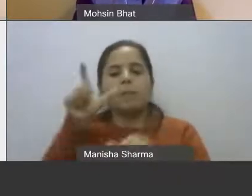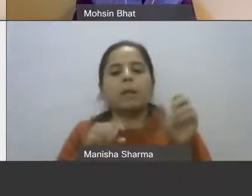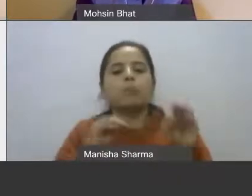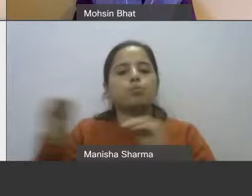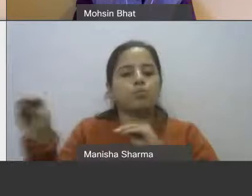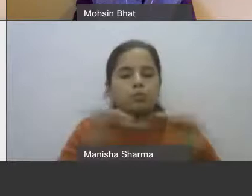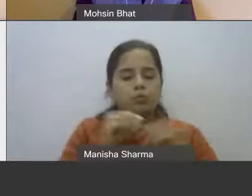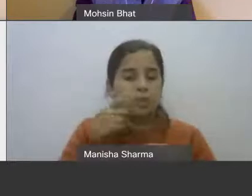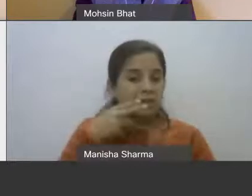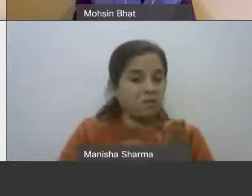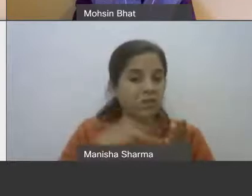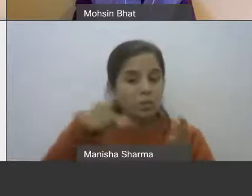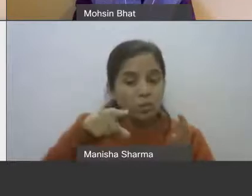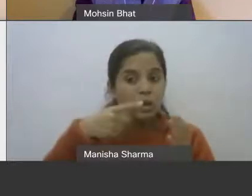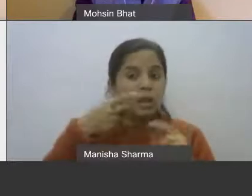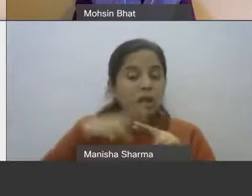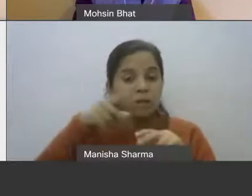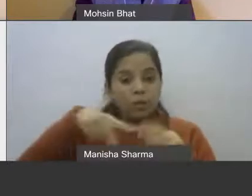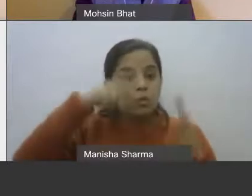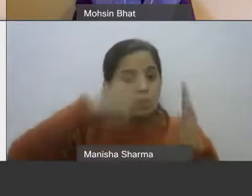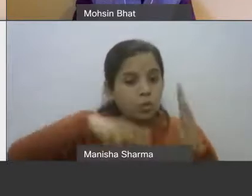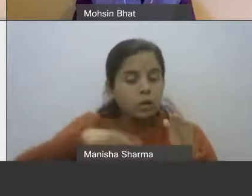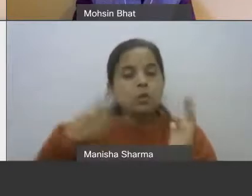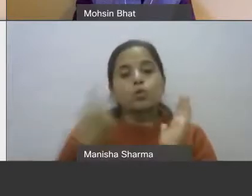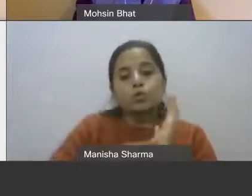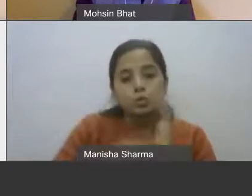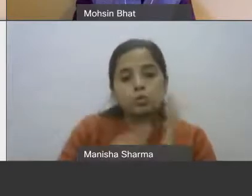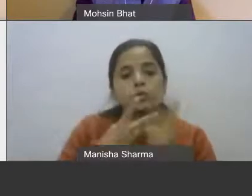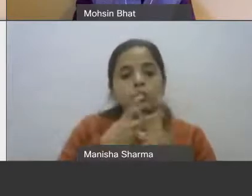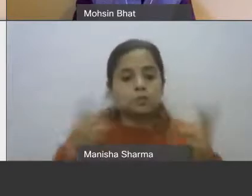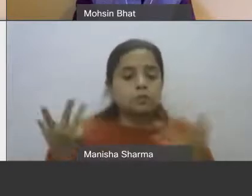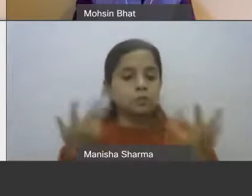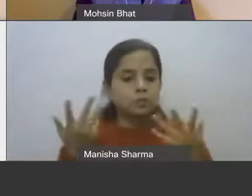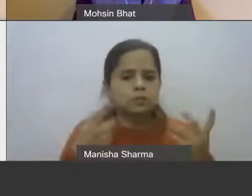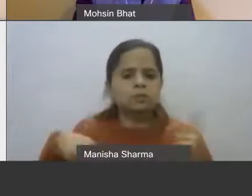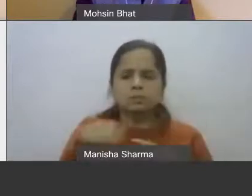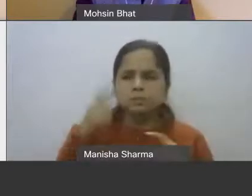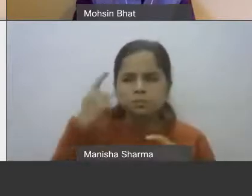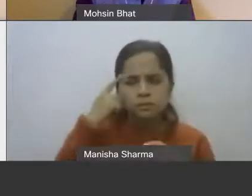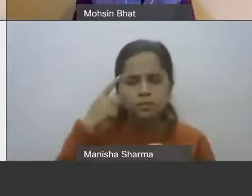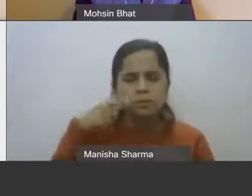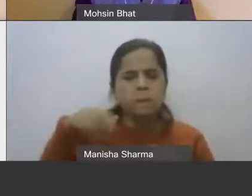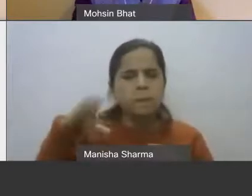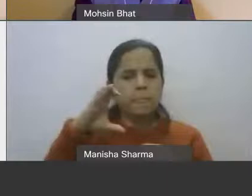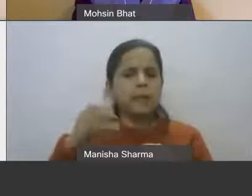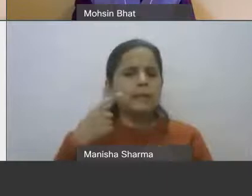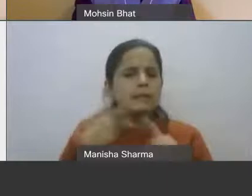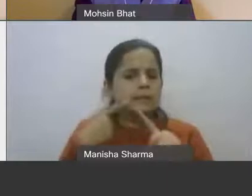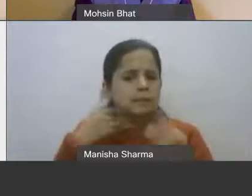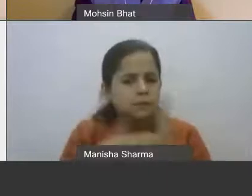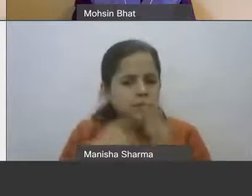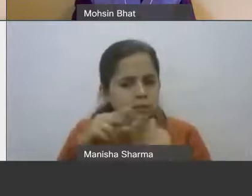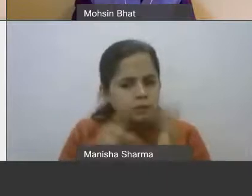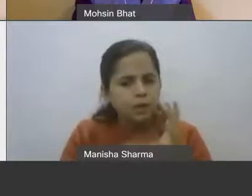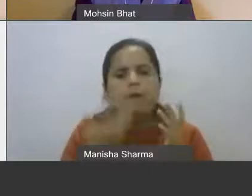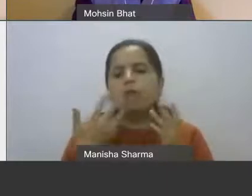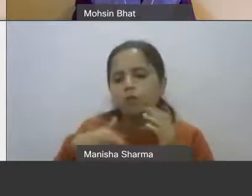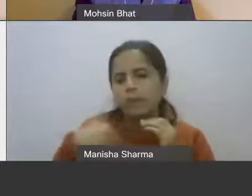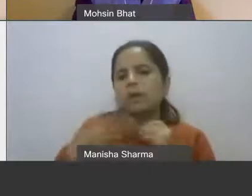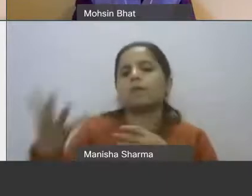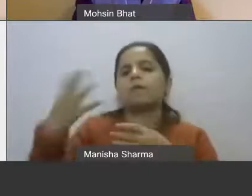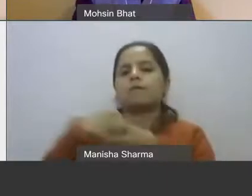the citizenship rules incorporated the question of documentary citizenship regimes, we'll discover that